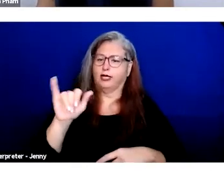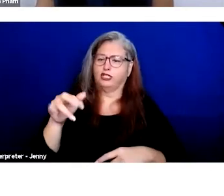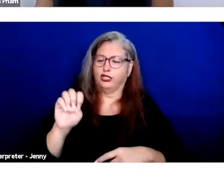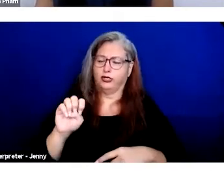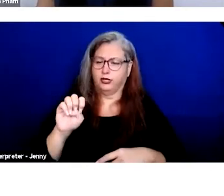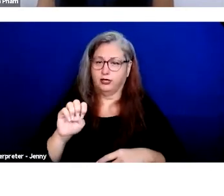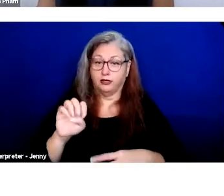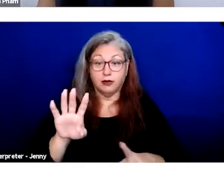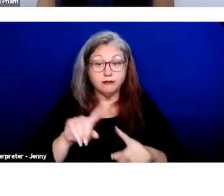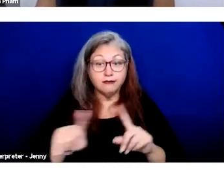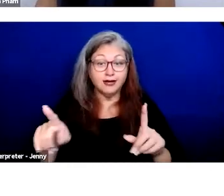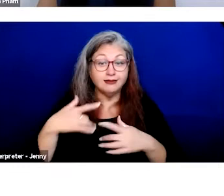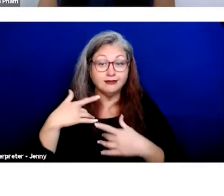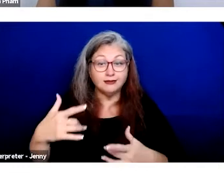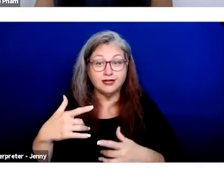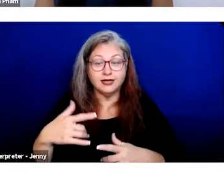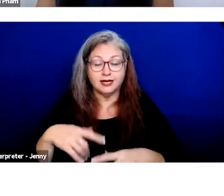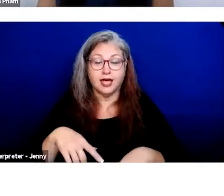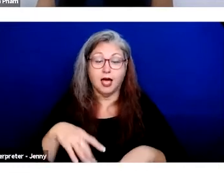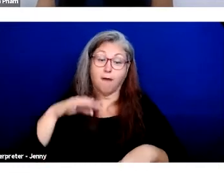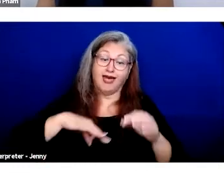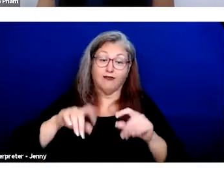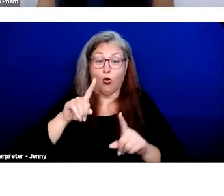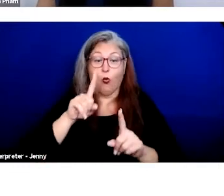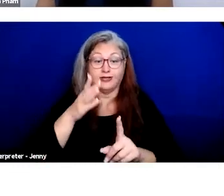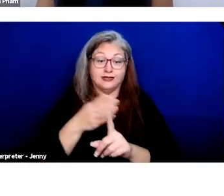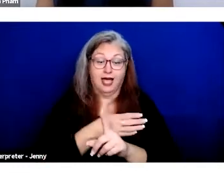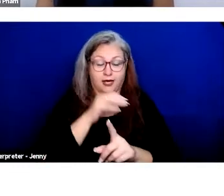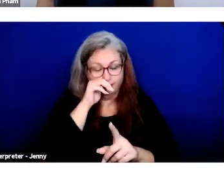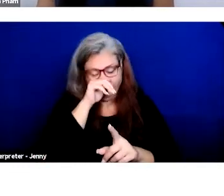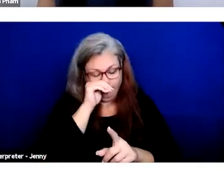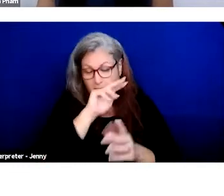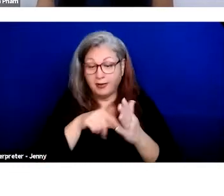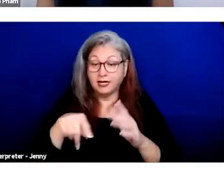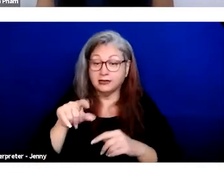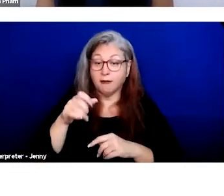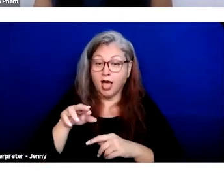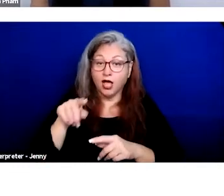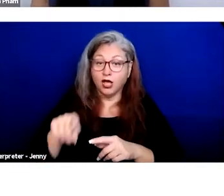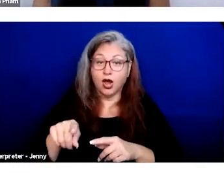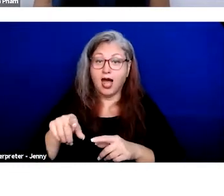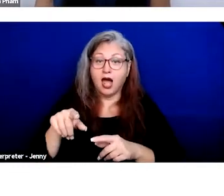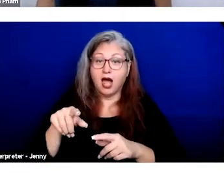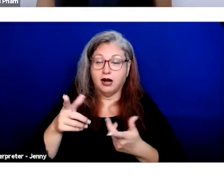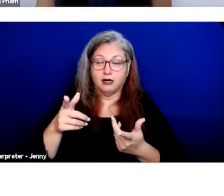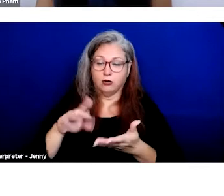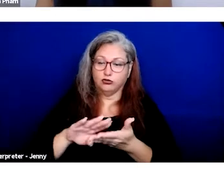Typically, the one-sided terms of the contract would give suppliers grounds for legal